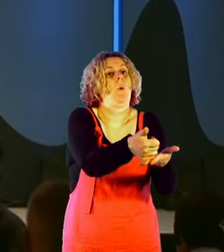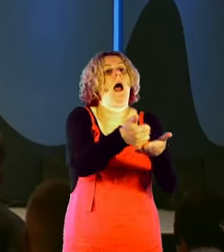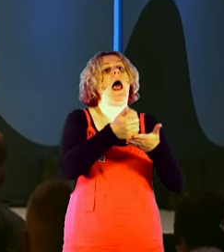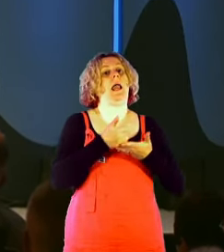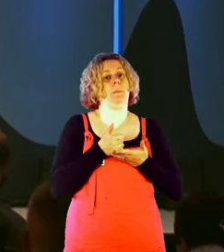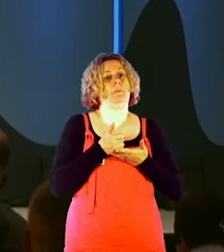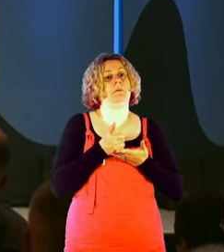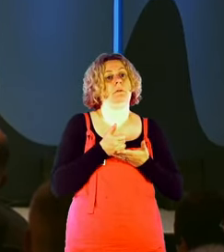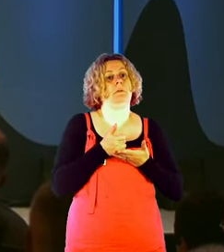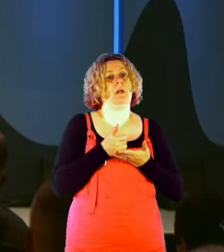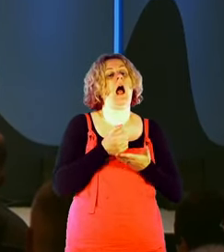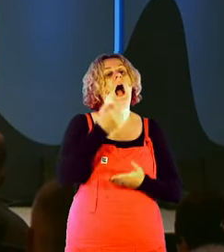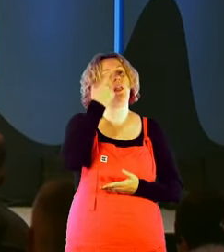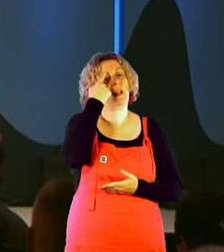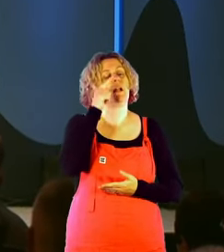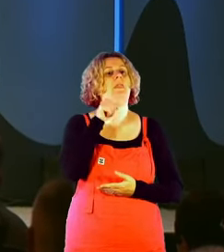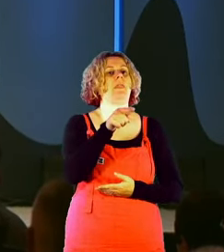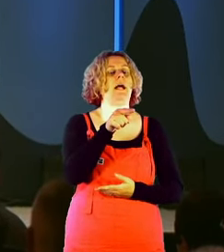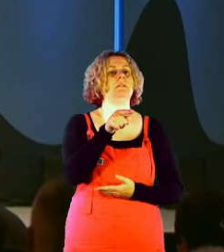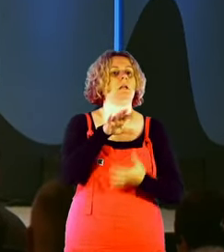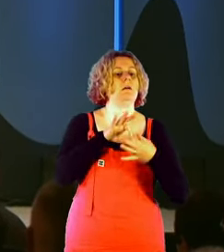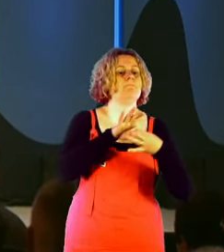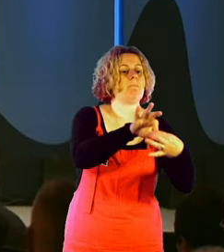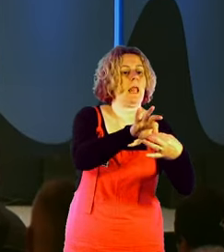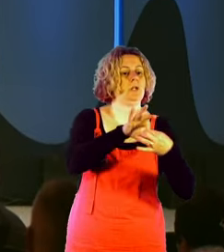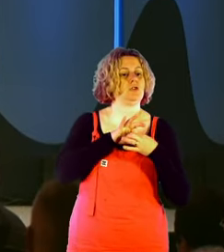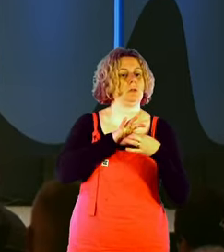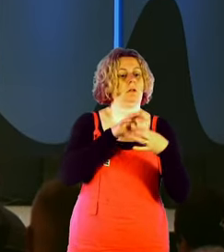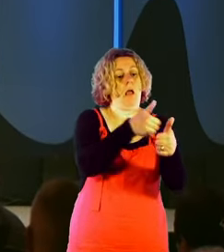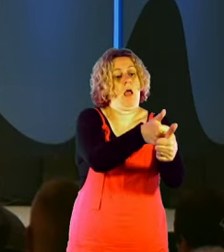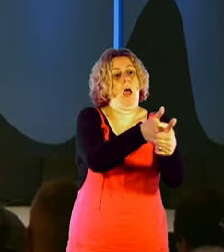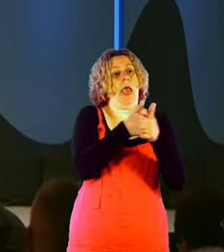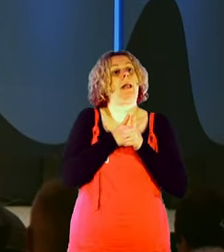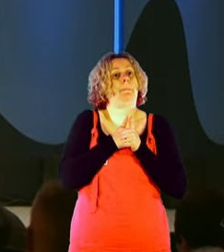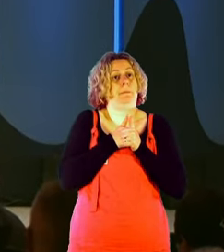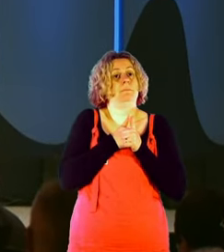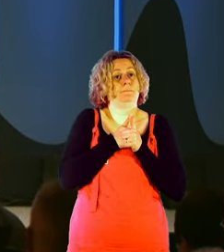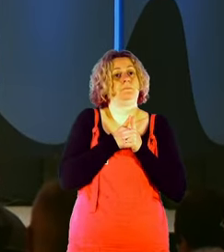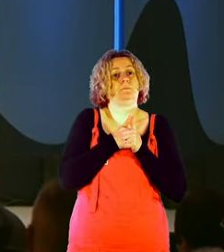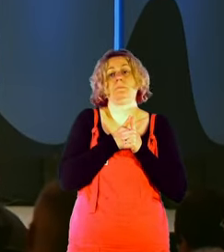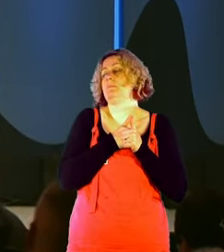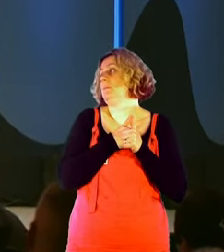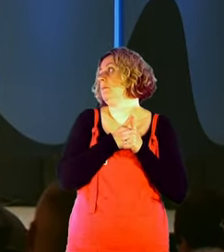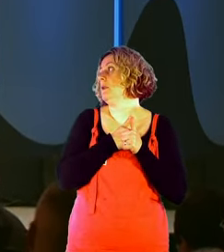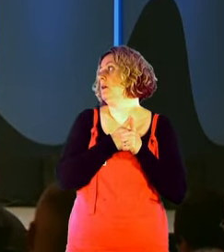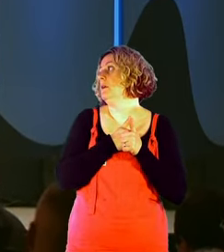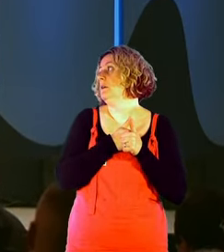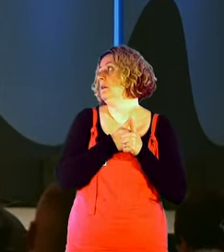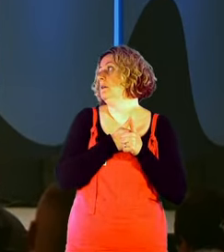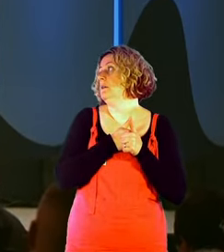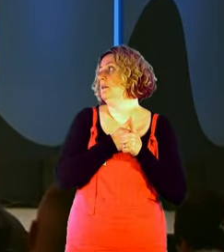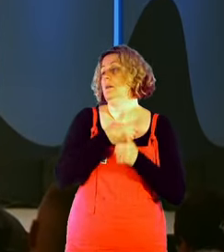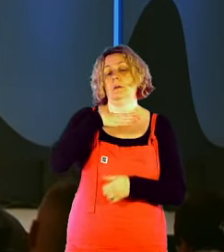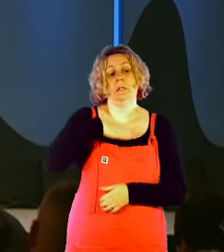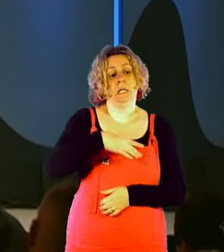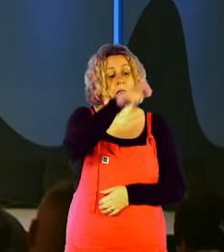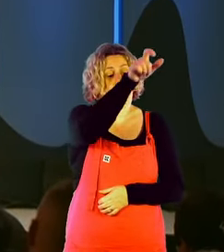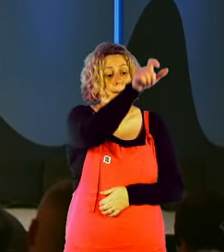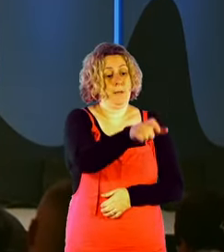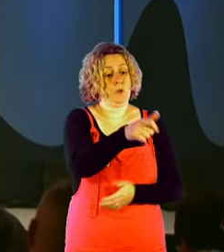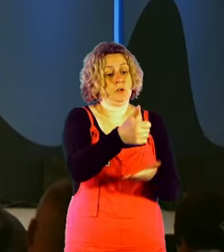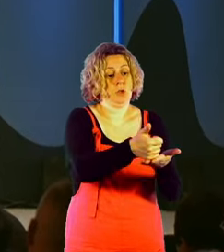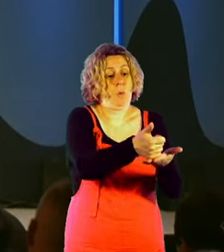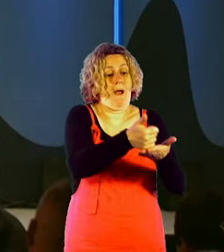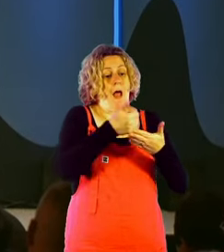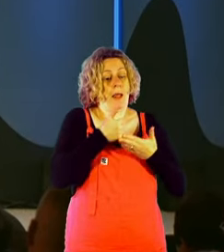it fits relationally, is you need them to help you. You need them to help you as you